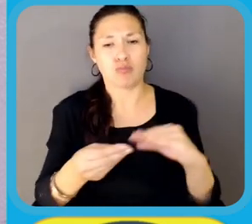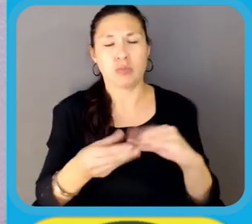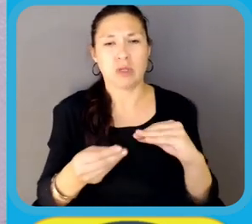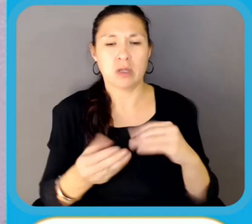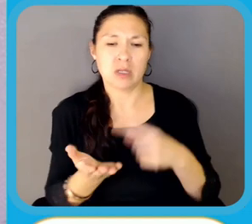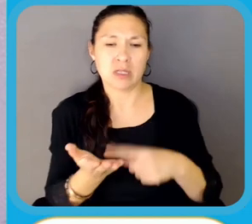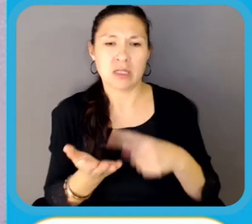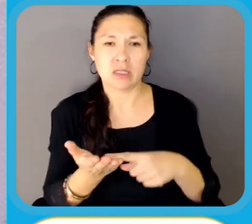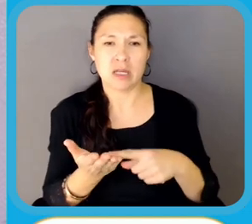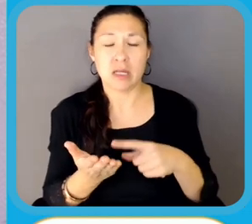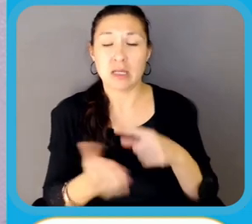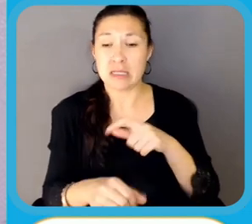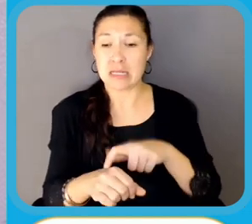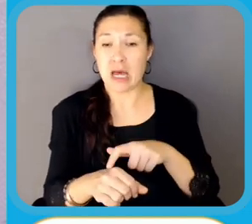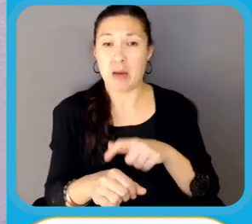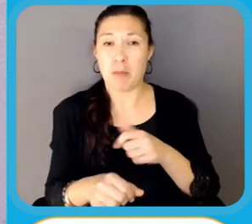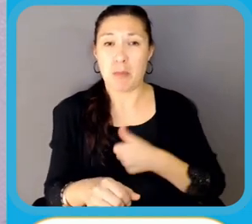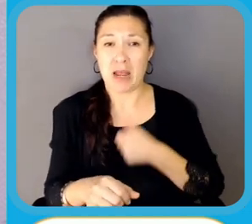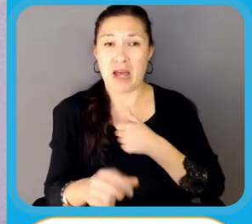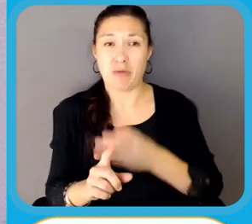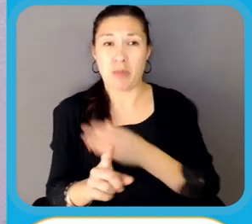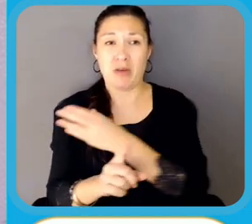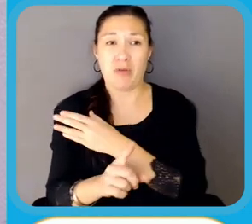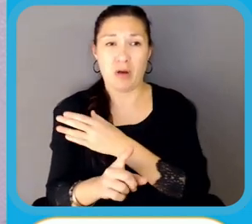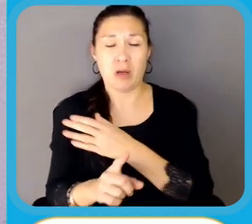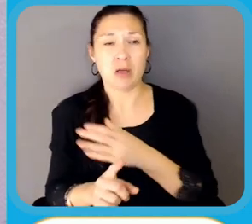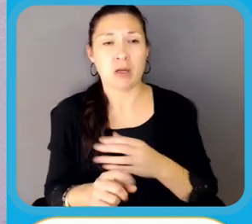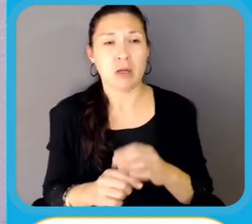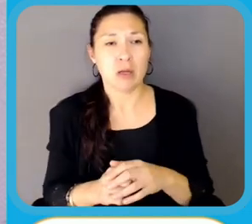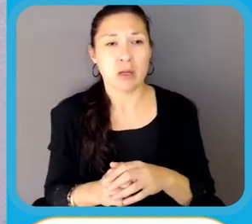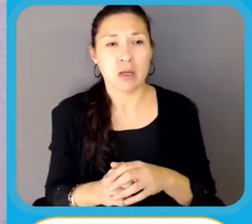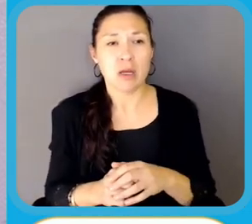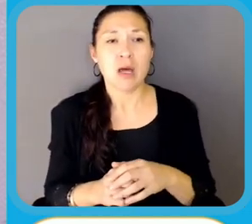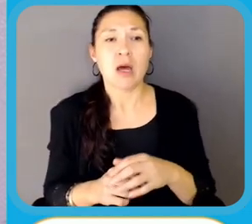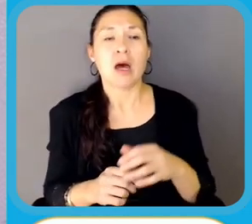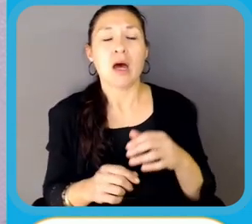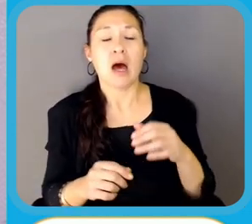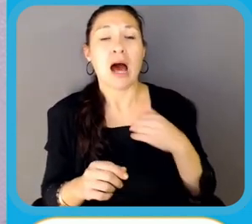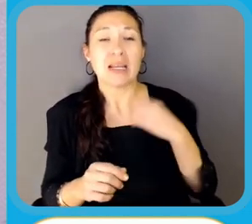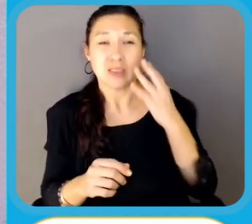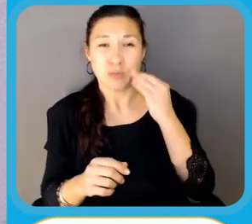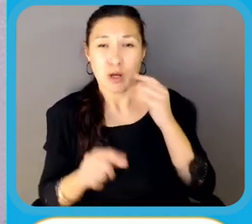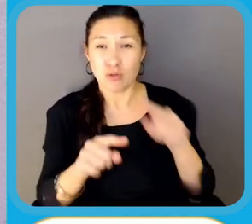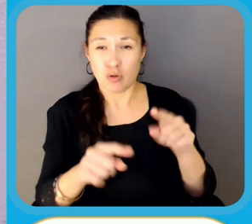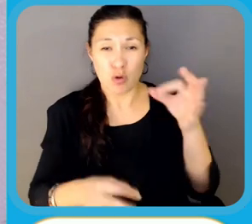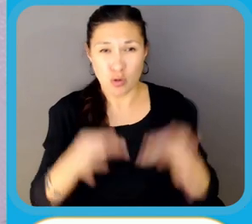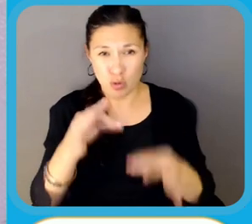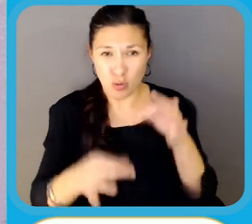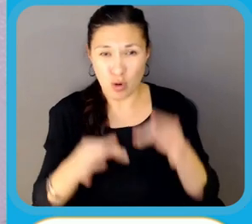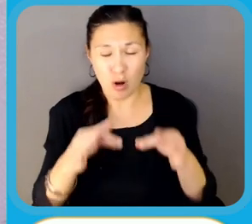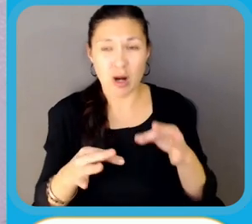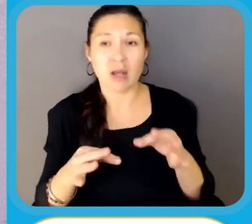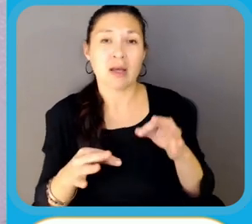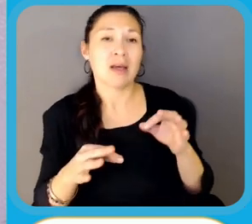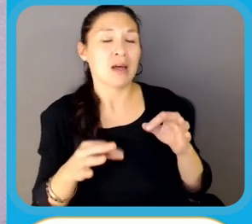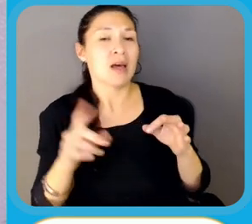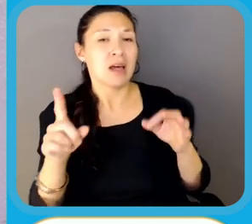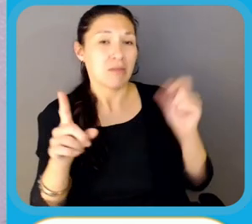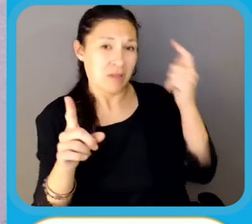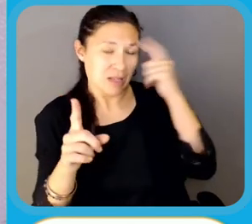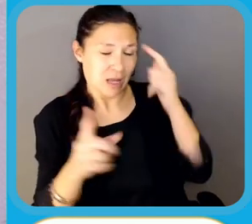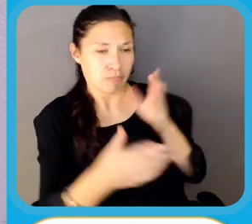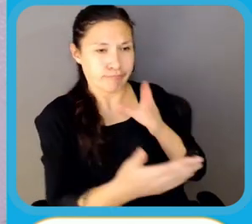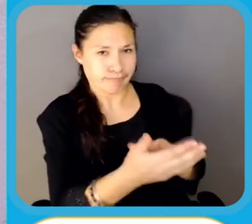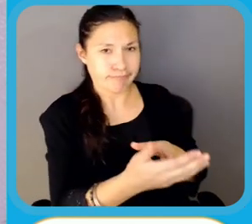name was the people of the state of California versus Frankie Carrillo. I was only 16 years old,